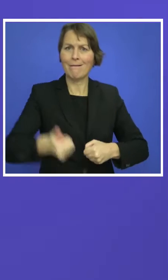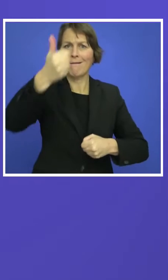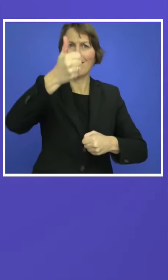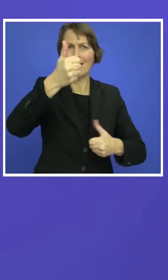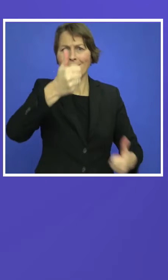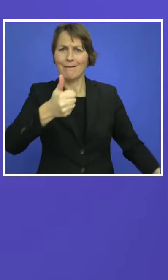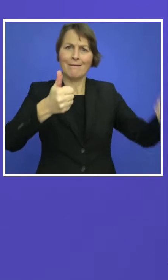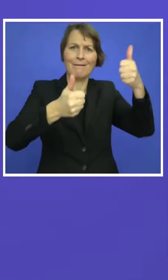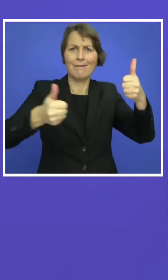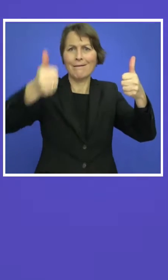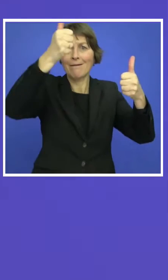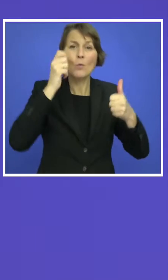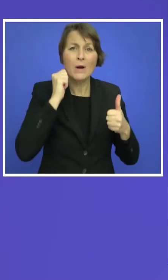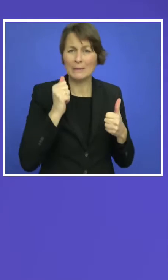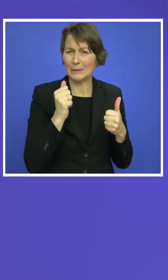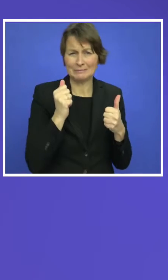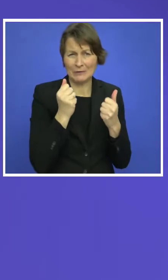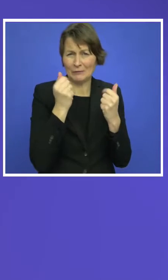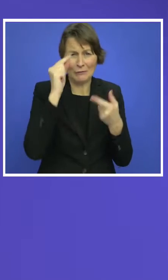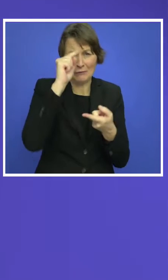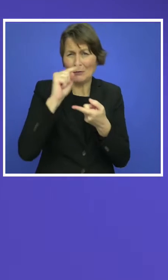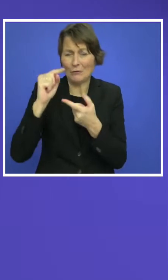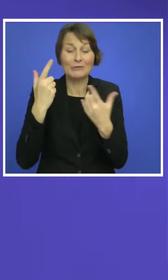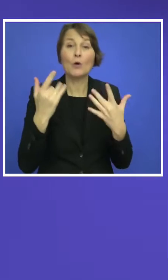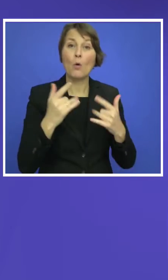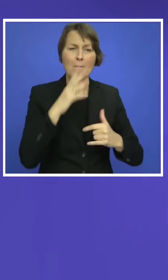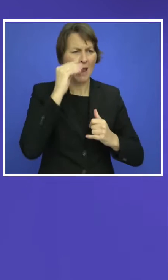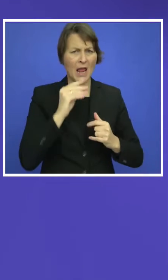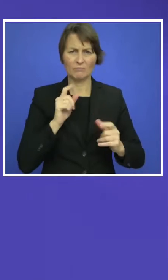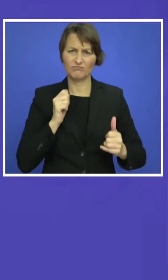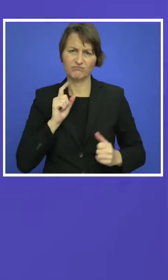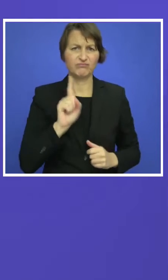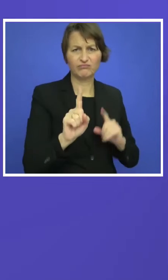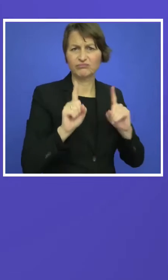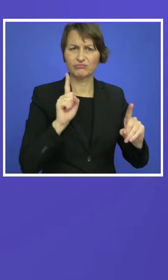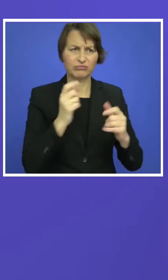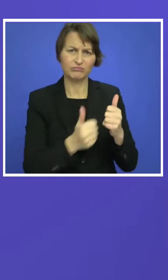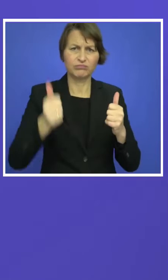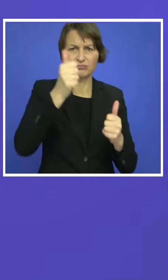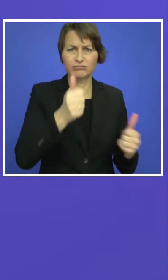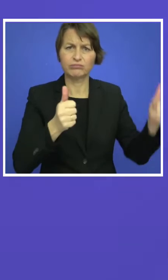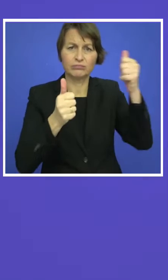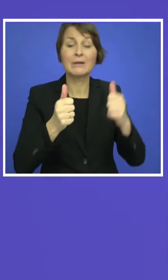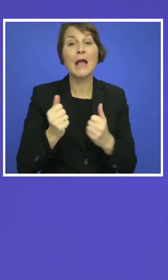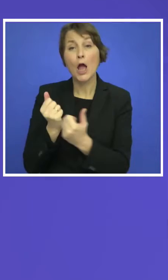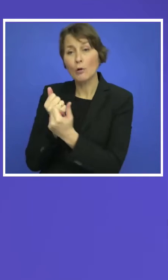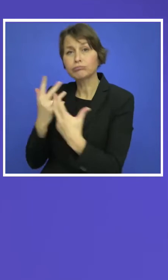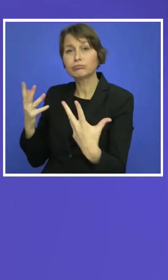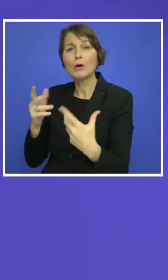lot of female reporters, journalists, editors, but it's another thing for them to make the step into